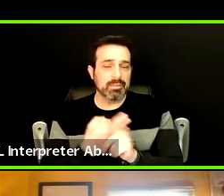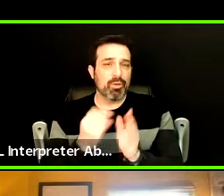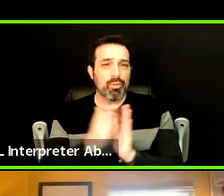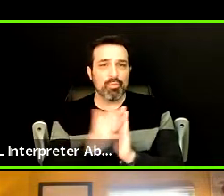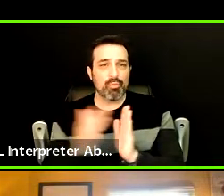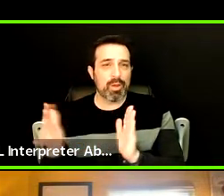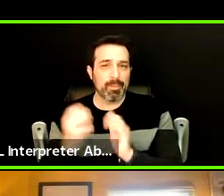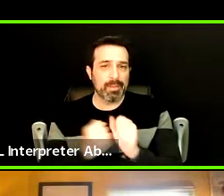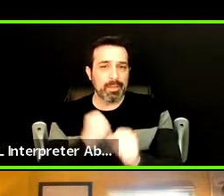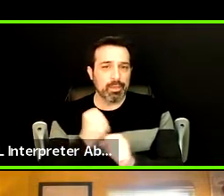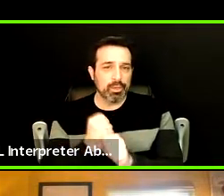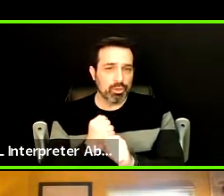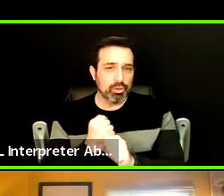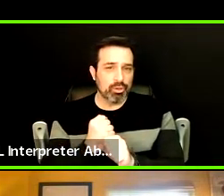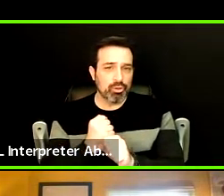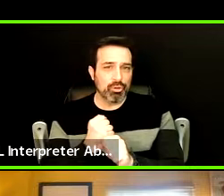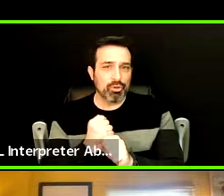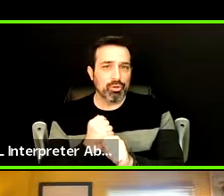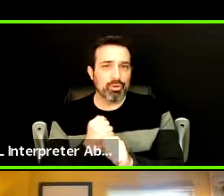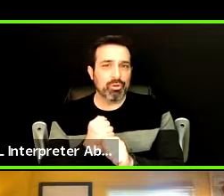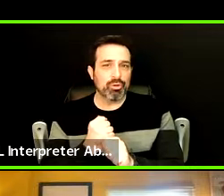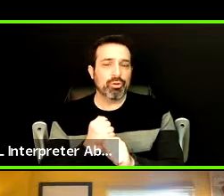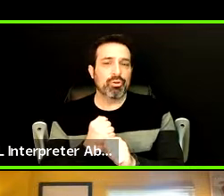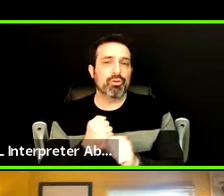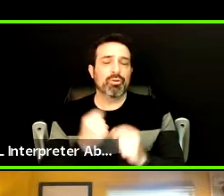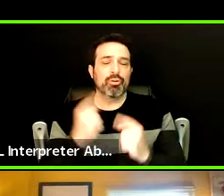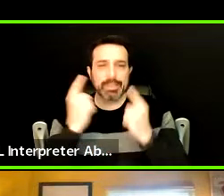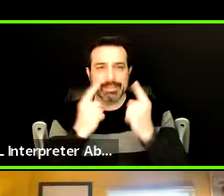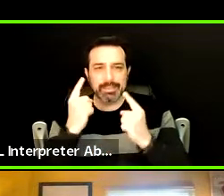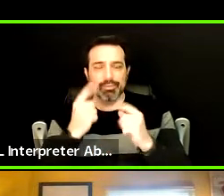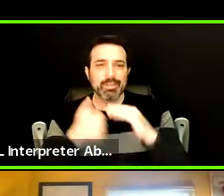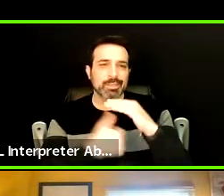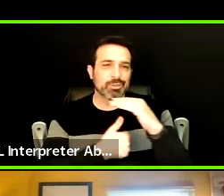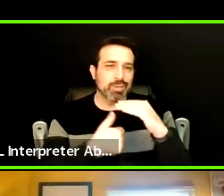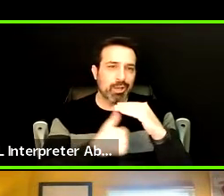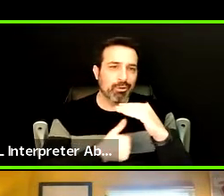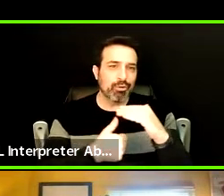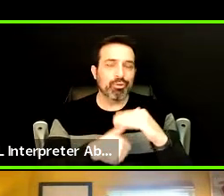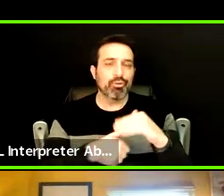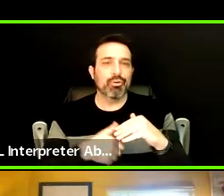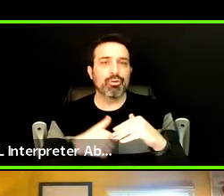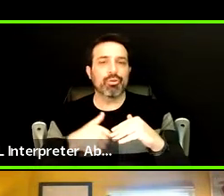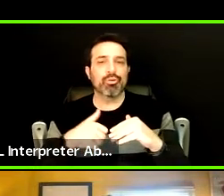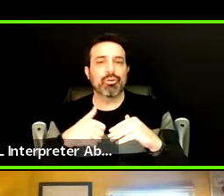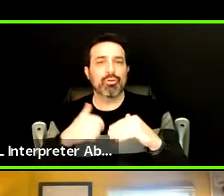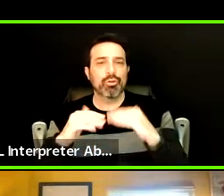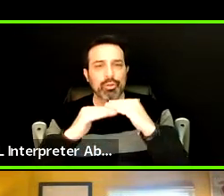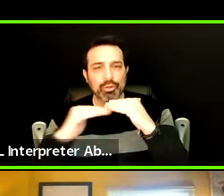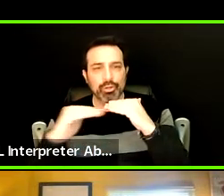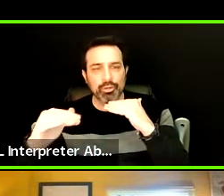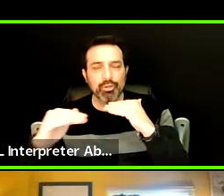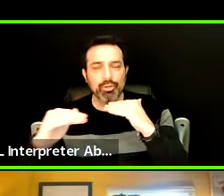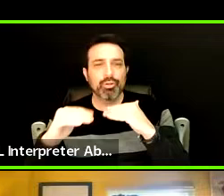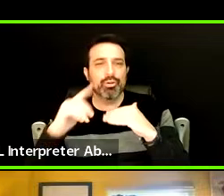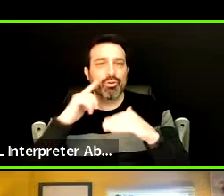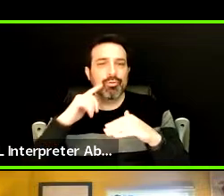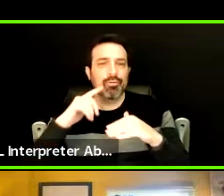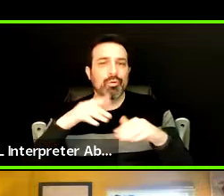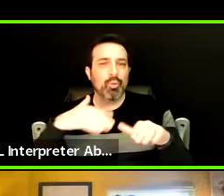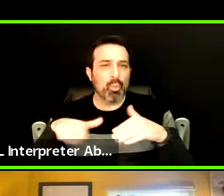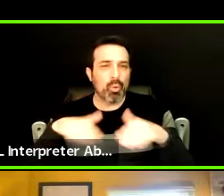year, and considering shelters and whatnot for walkers if they're caught